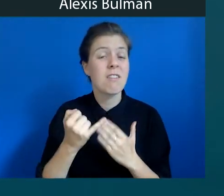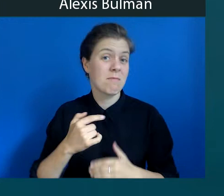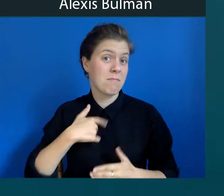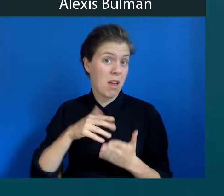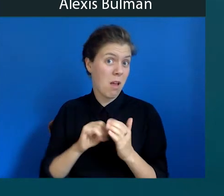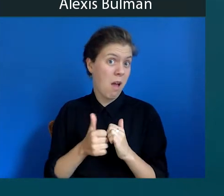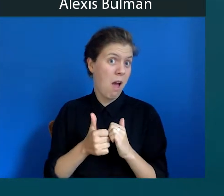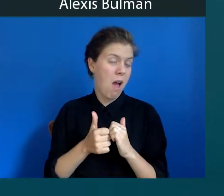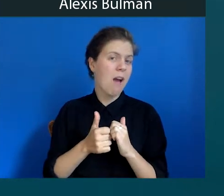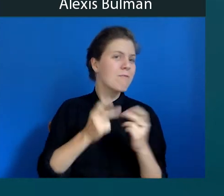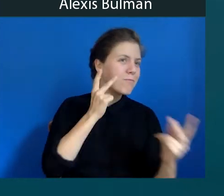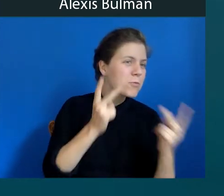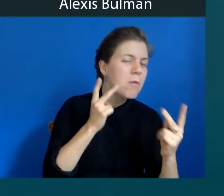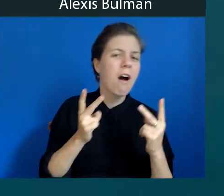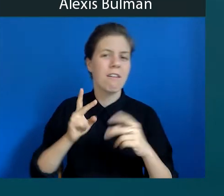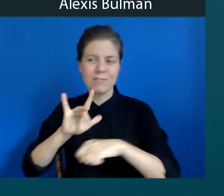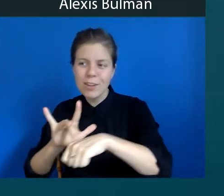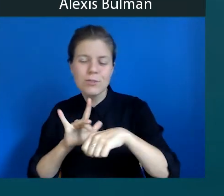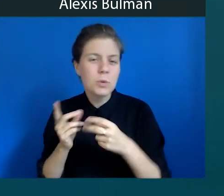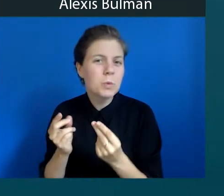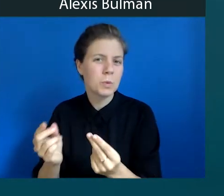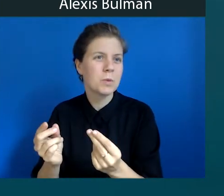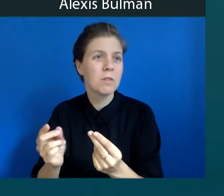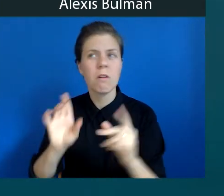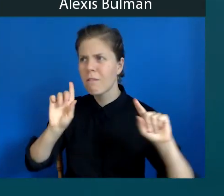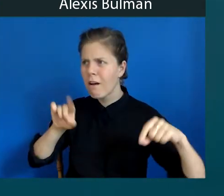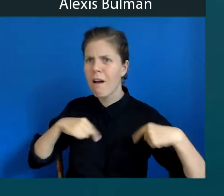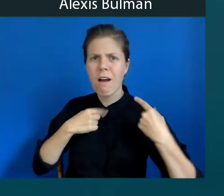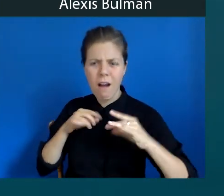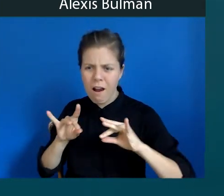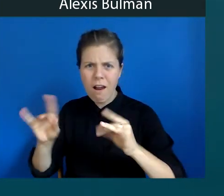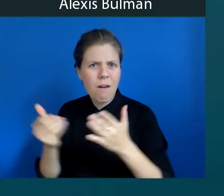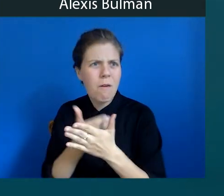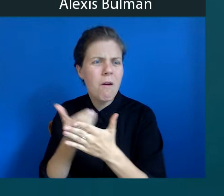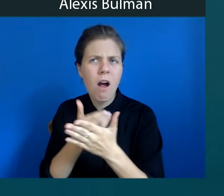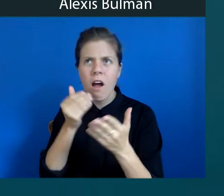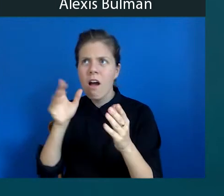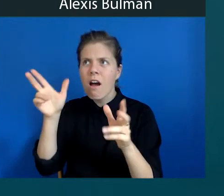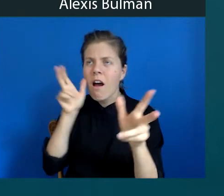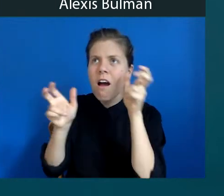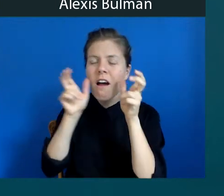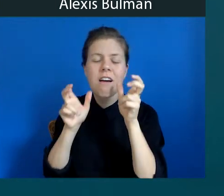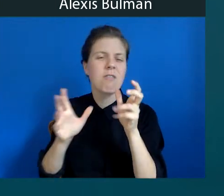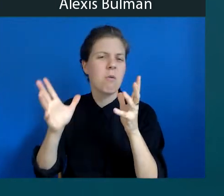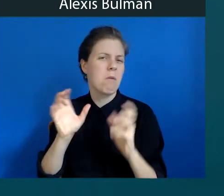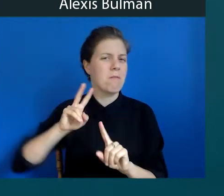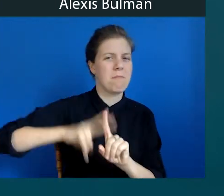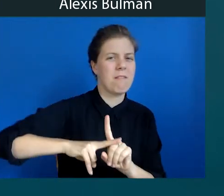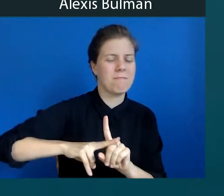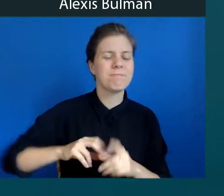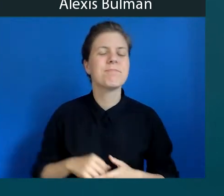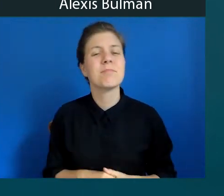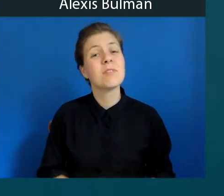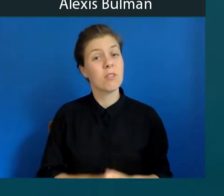it made sense for me to do that. And those 2 artworks that I made during this residency are what I'm going to be